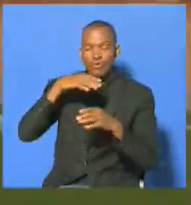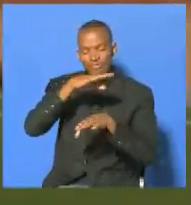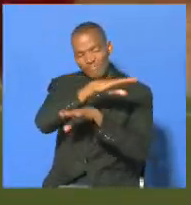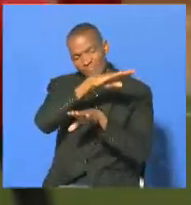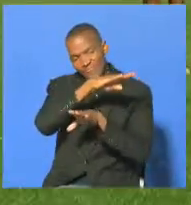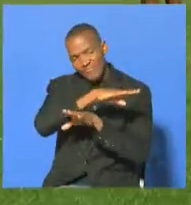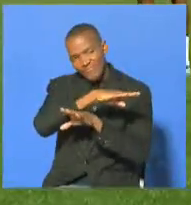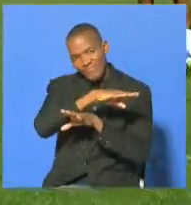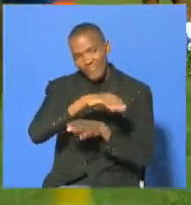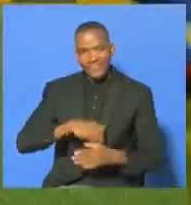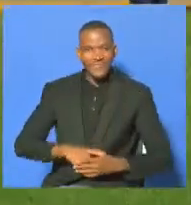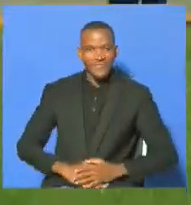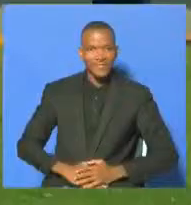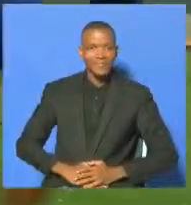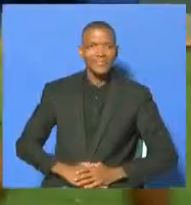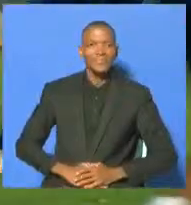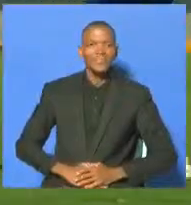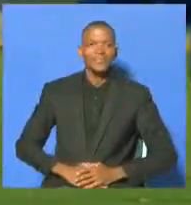afternoon.